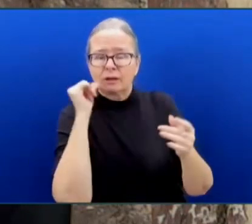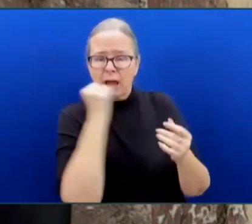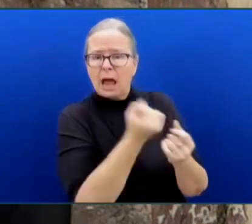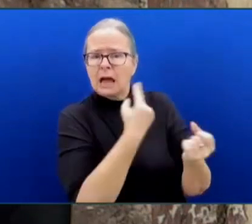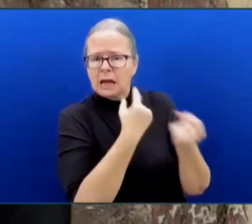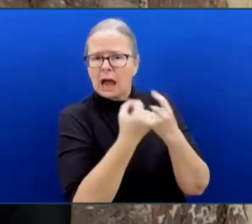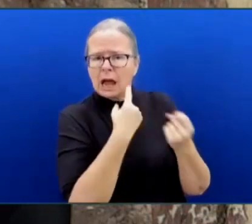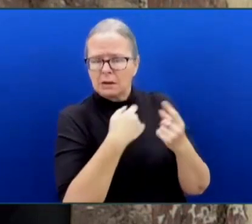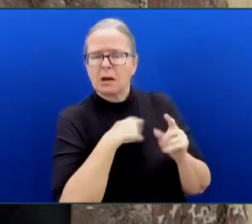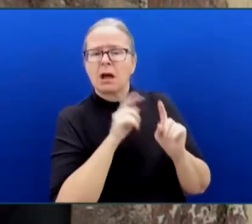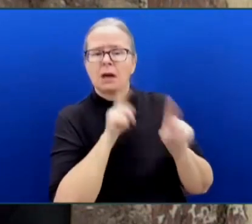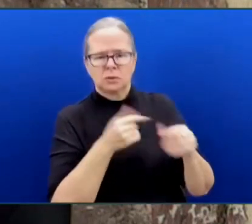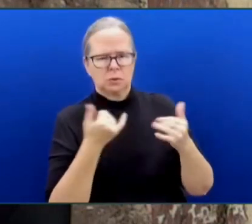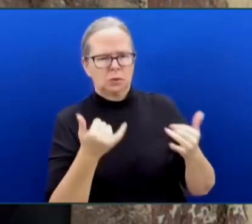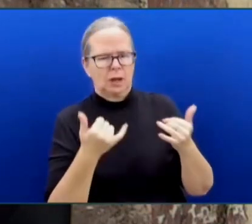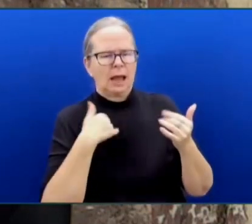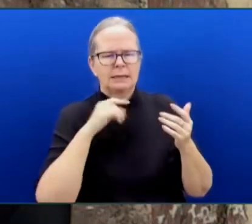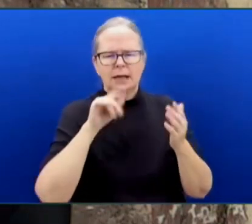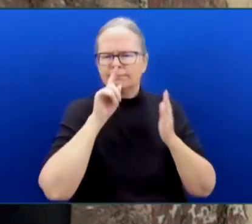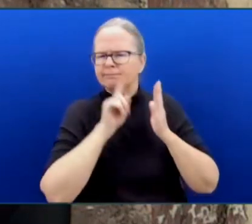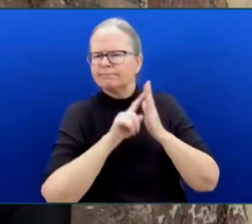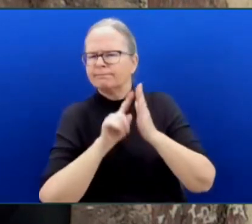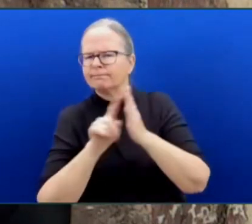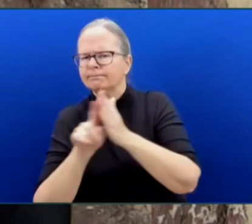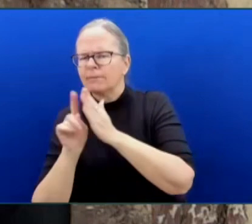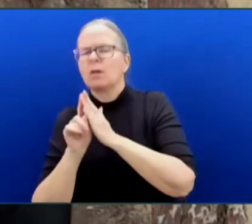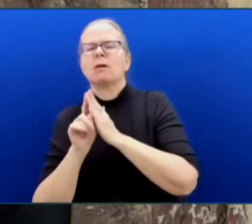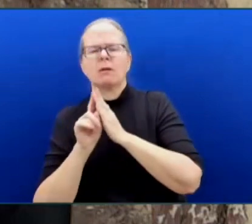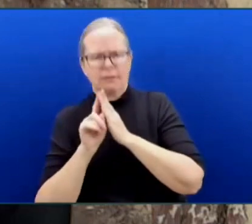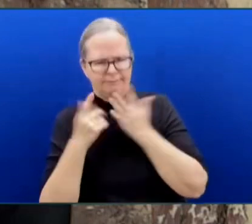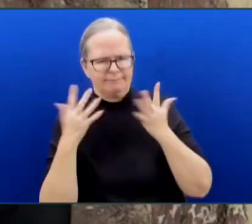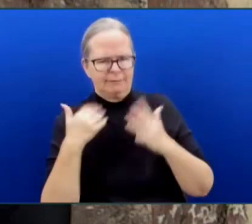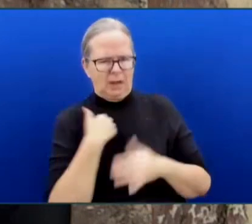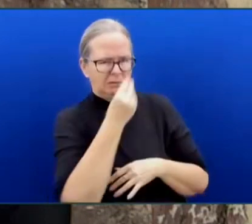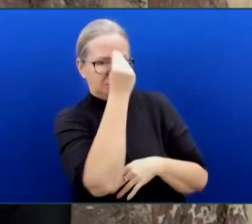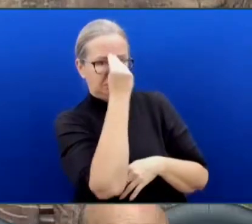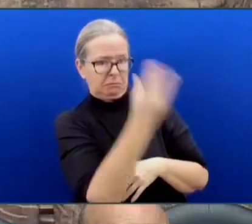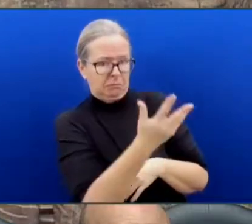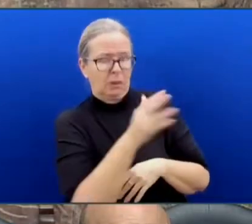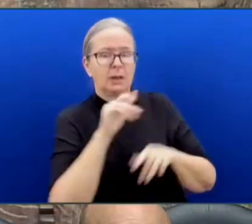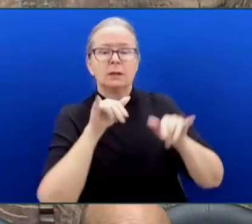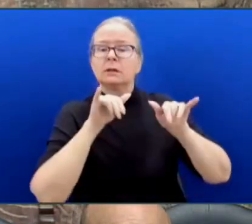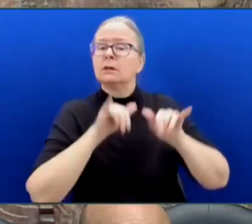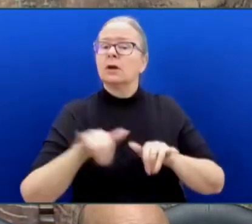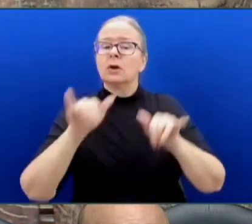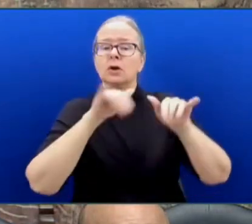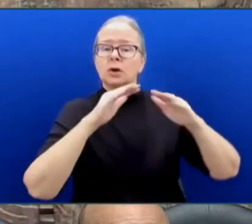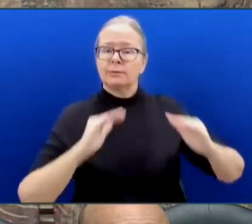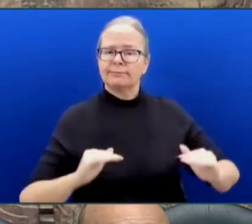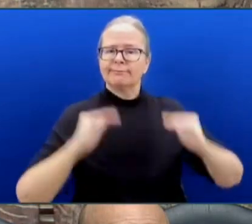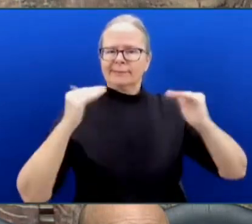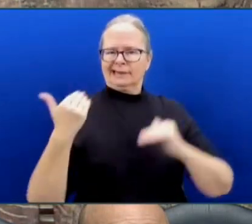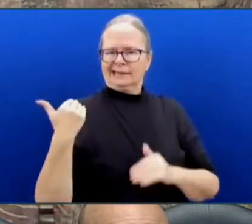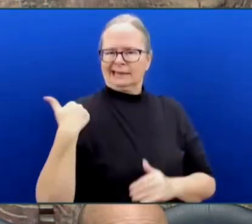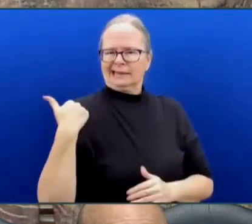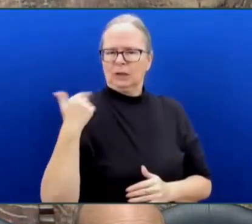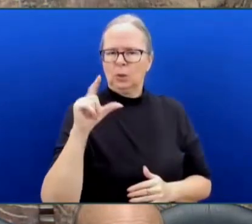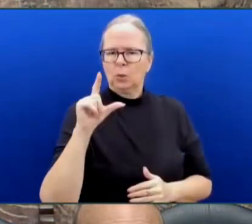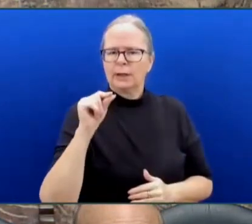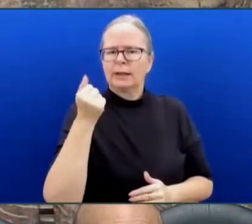know, changes were made to raise standards in 2019. All people working for the ministry